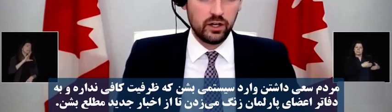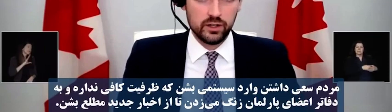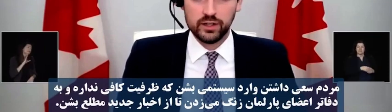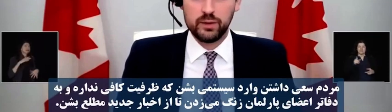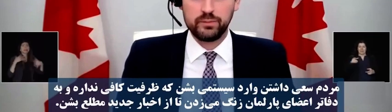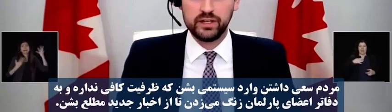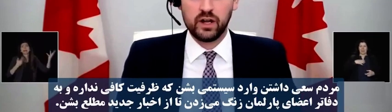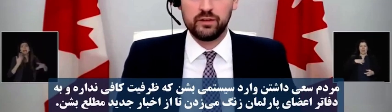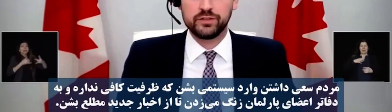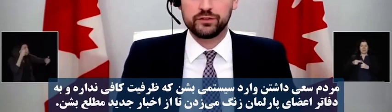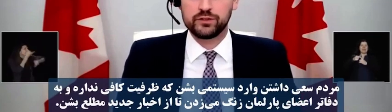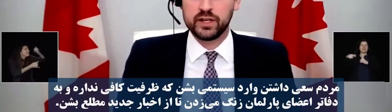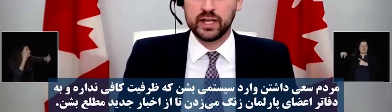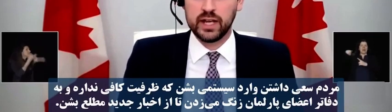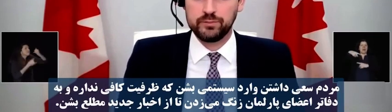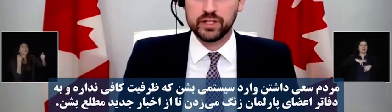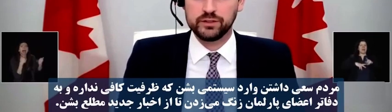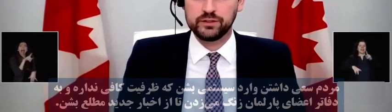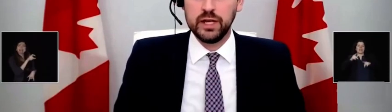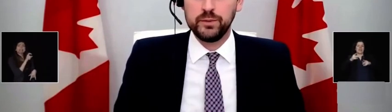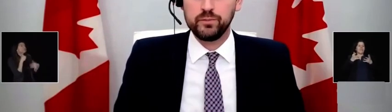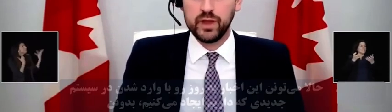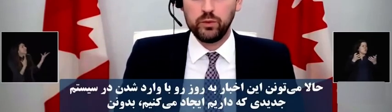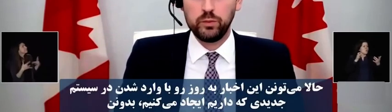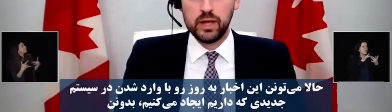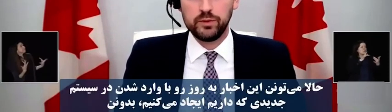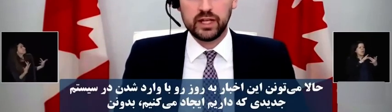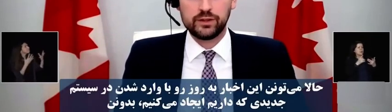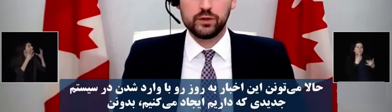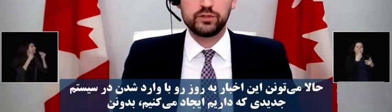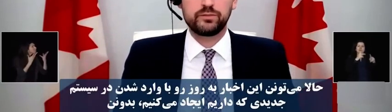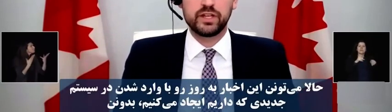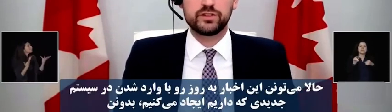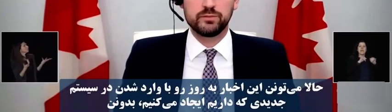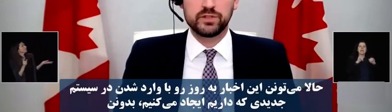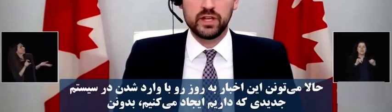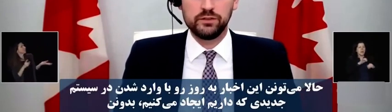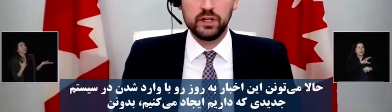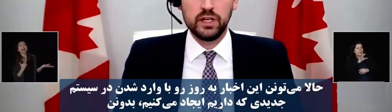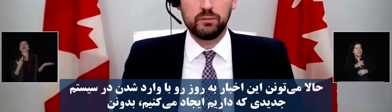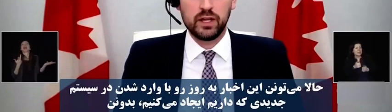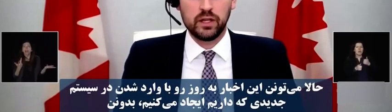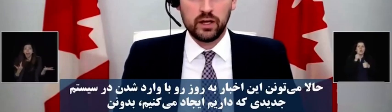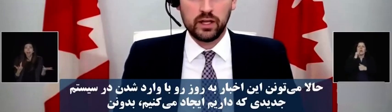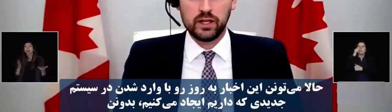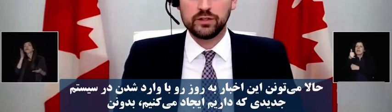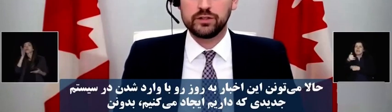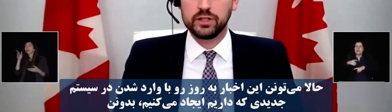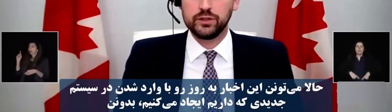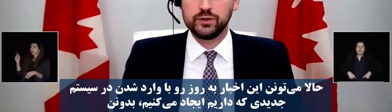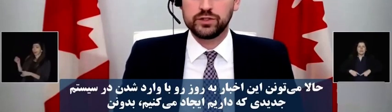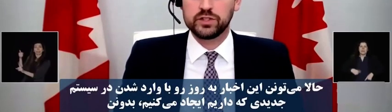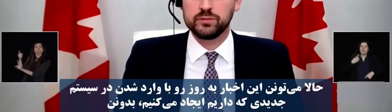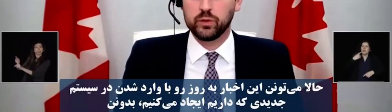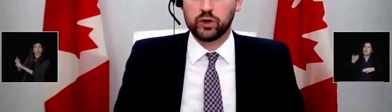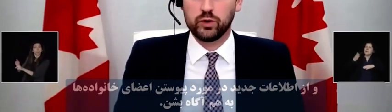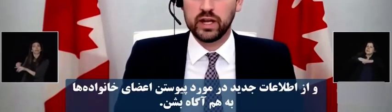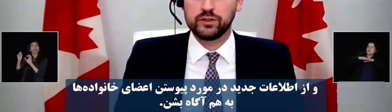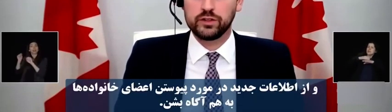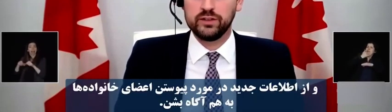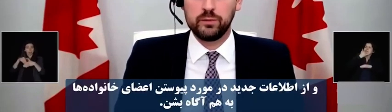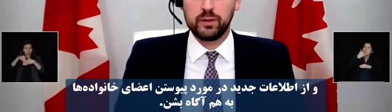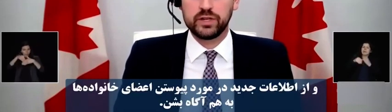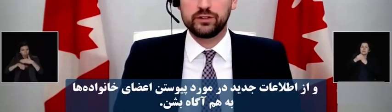and are calling their MP's offices trying to get updates. They will be able to get those updates themselves by logging into the new system that